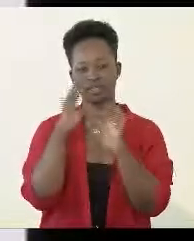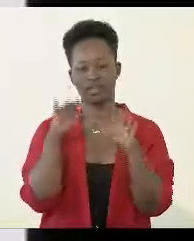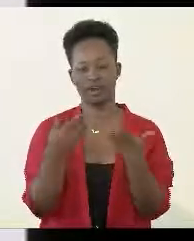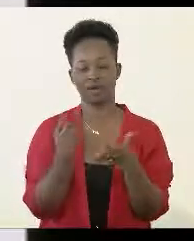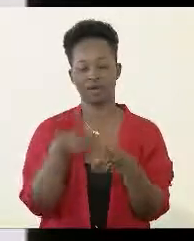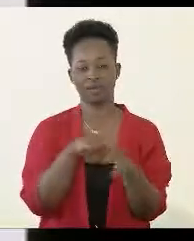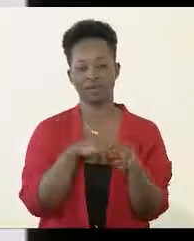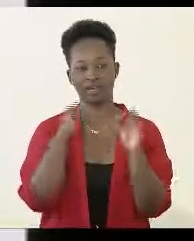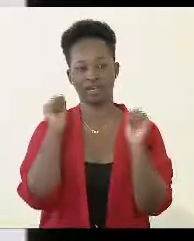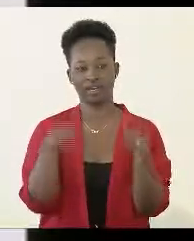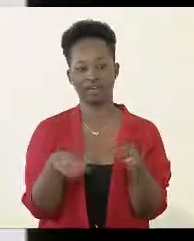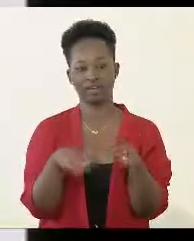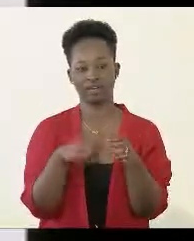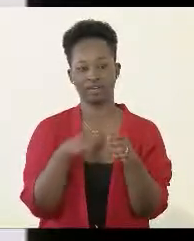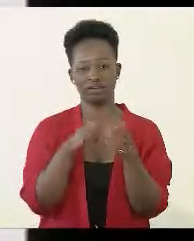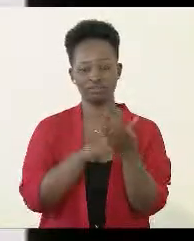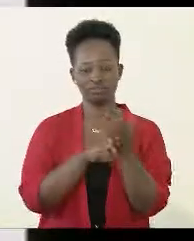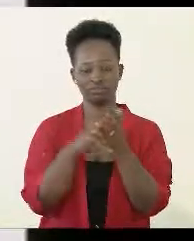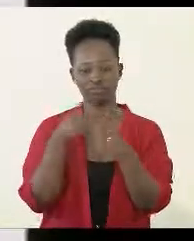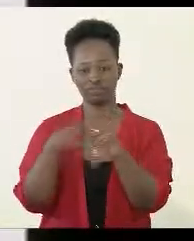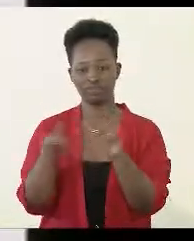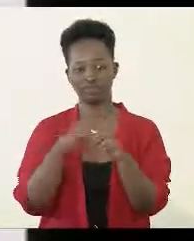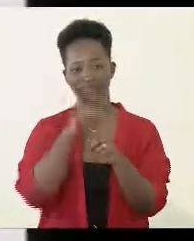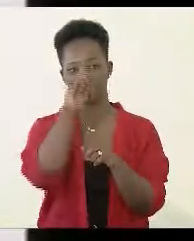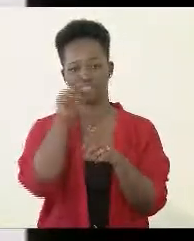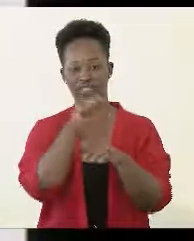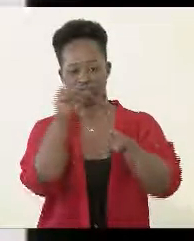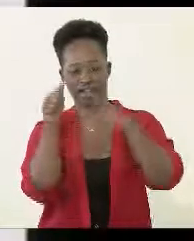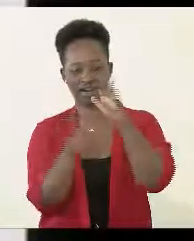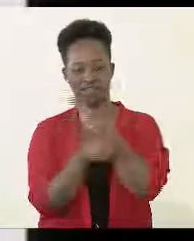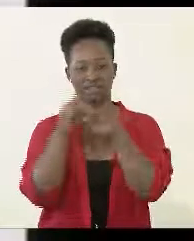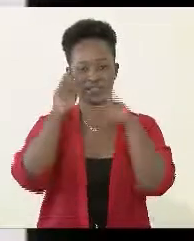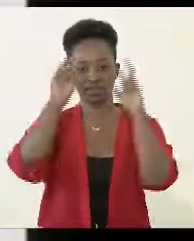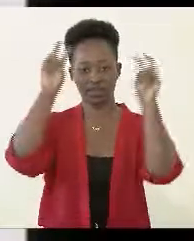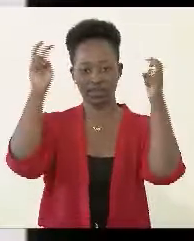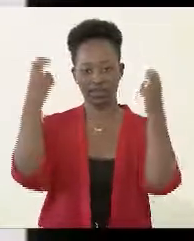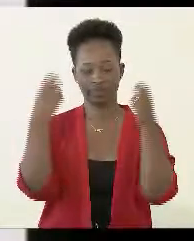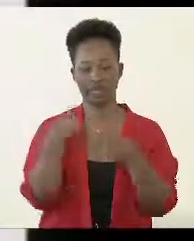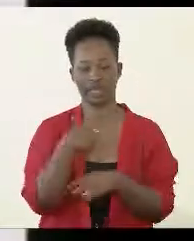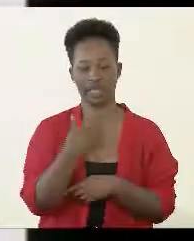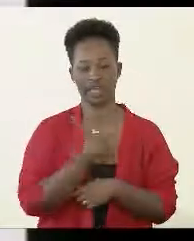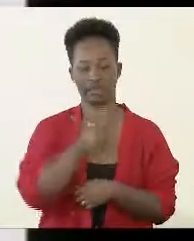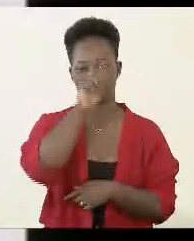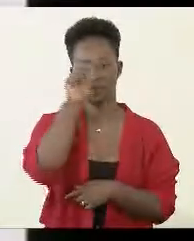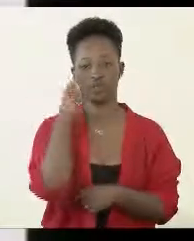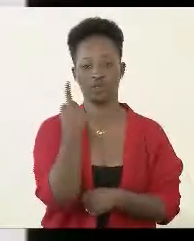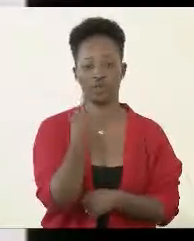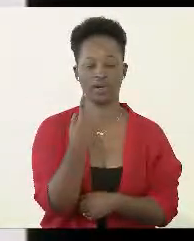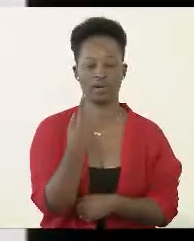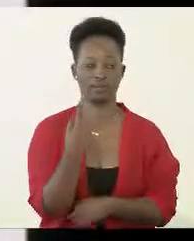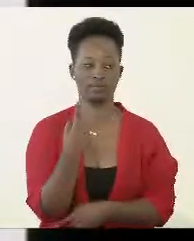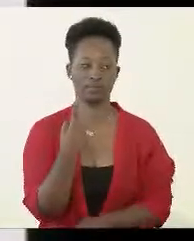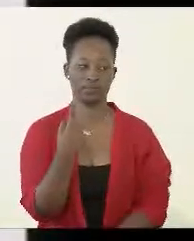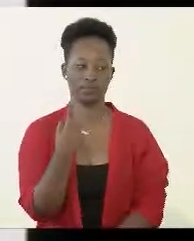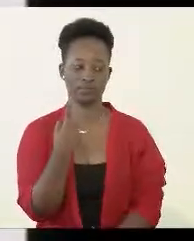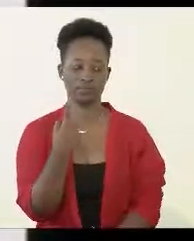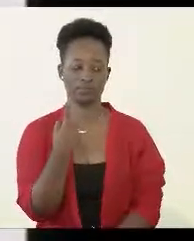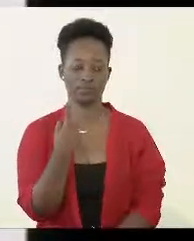approach various questions under that unit. So I have question one,